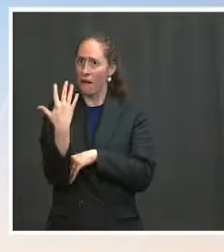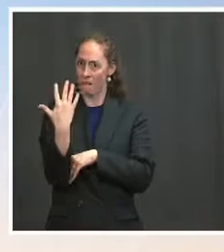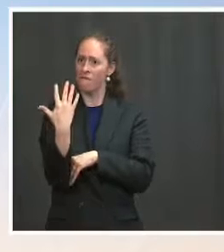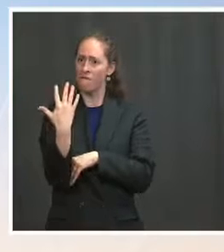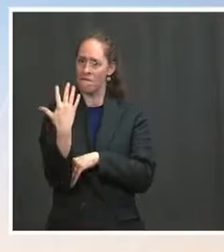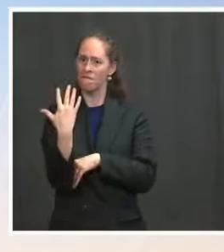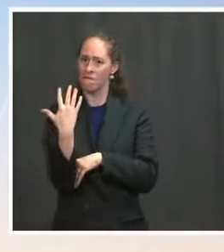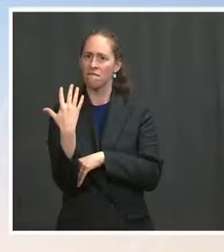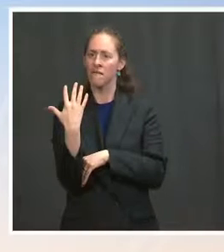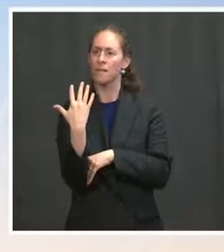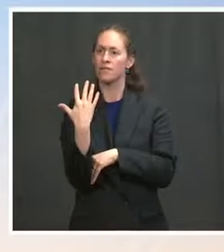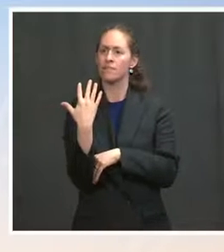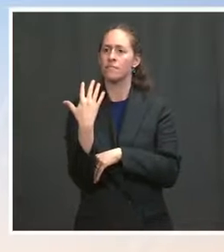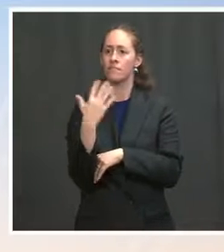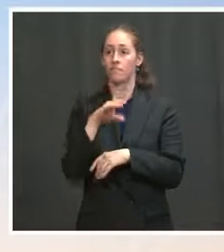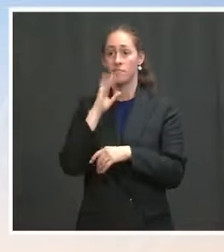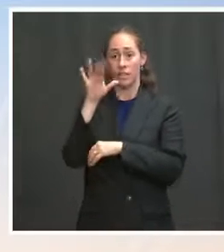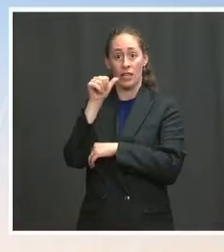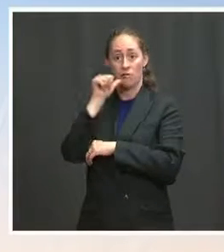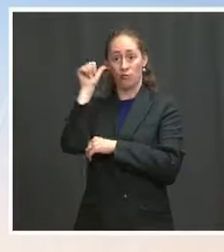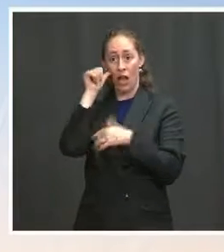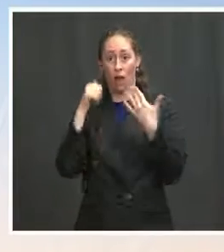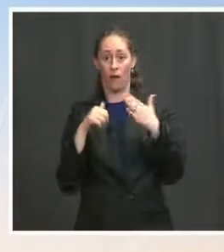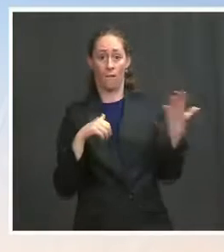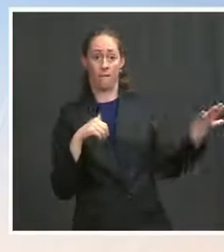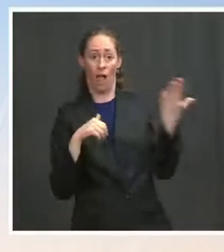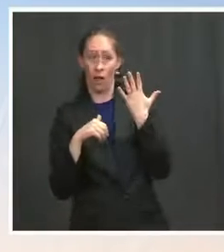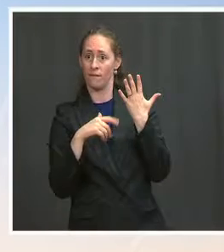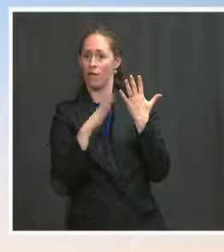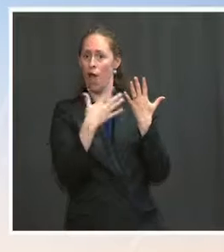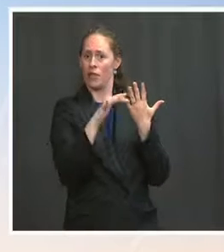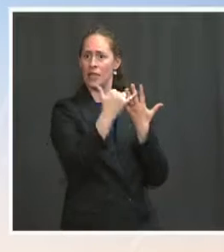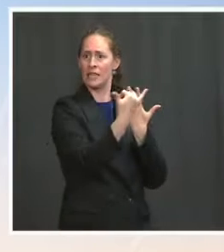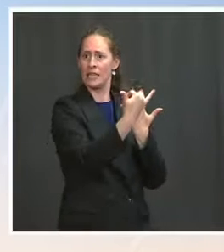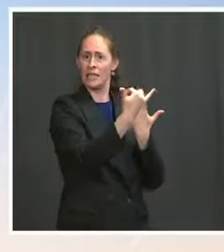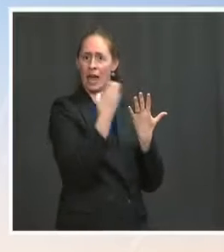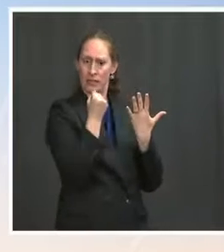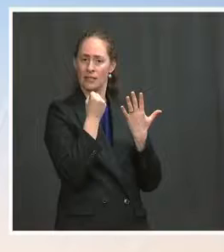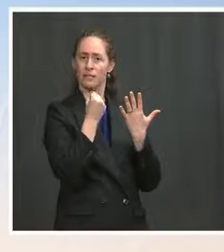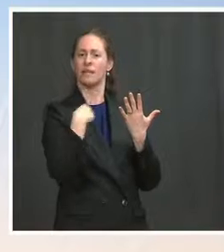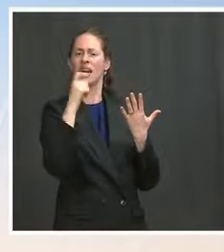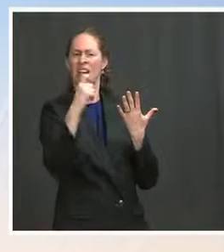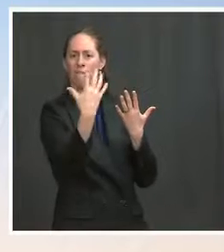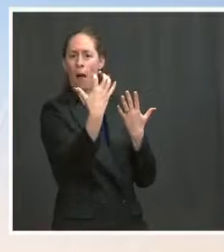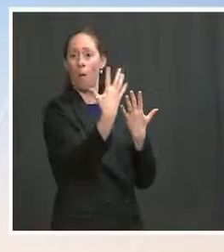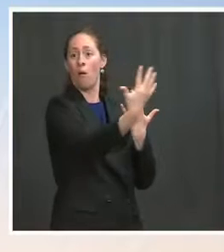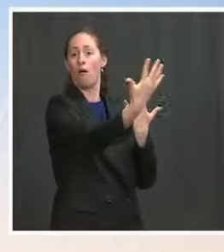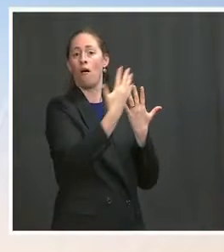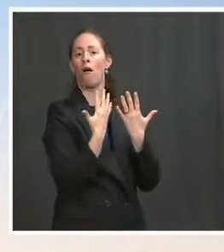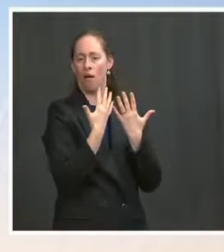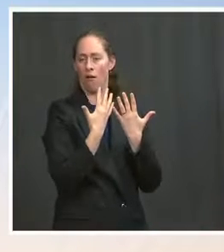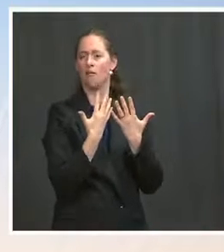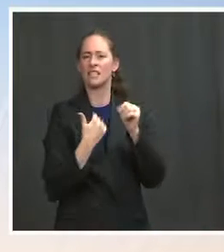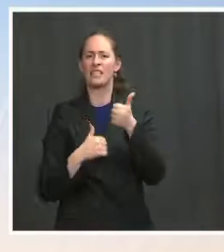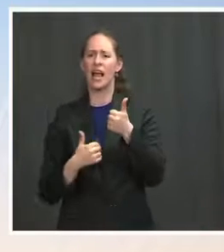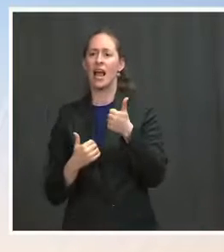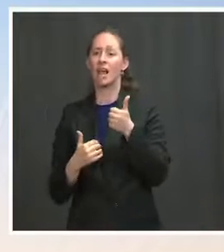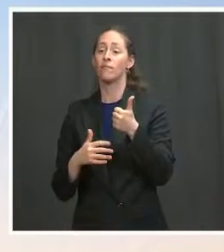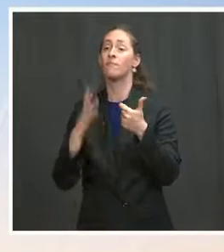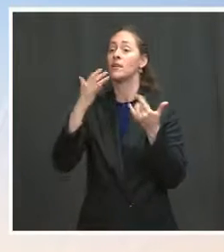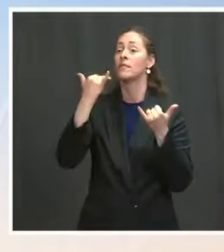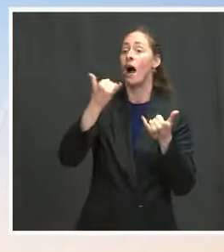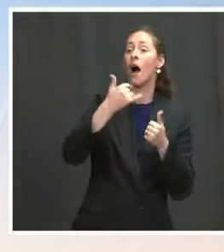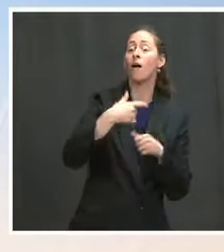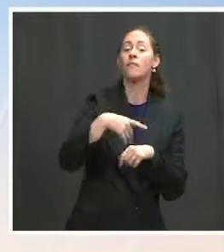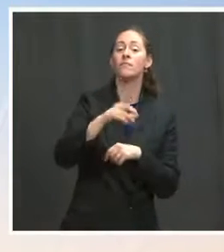there yesterday and announced their support for it. And it is now the job of the Democratic caucus and the Republican caucus to go back and